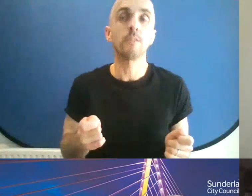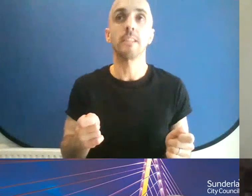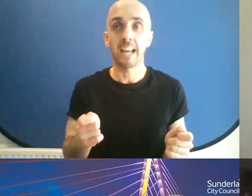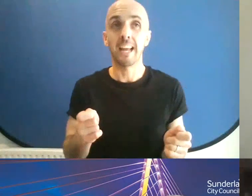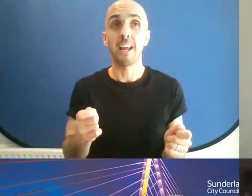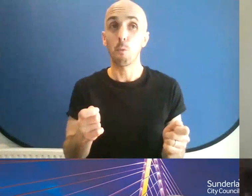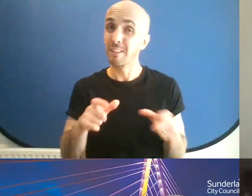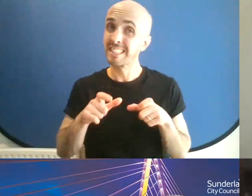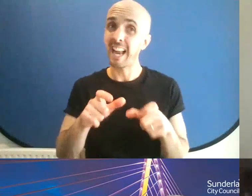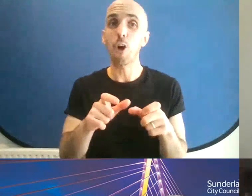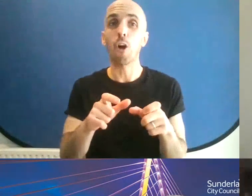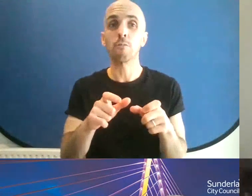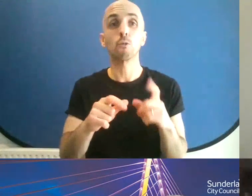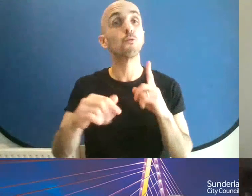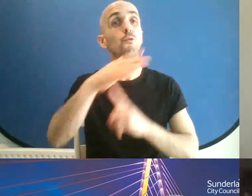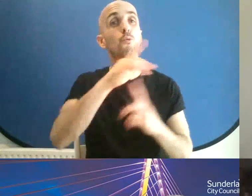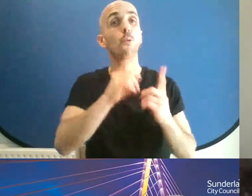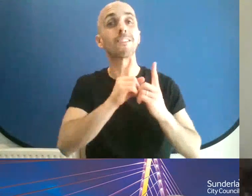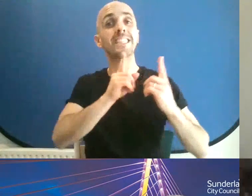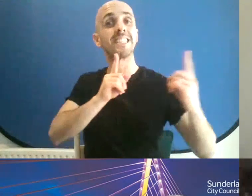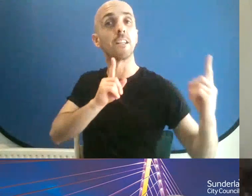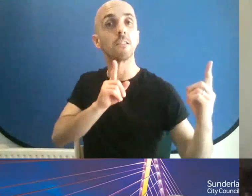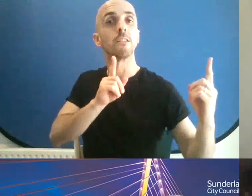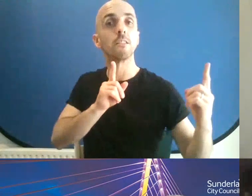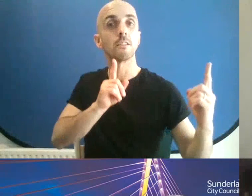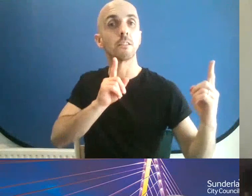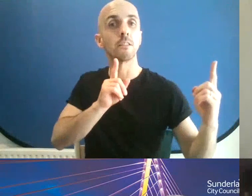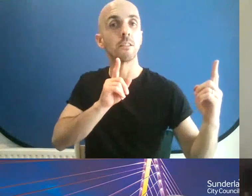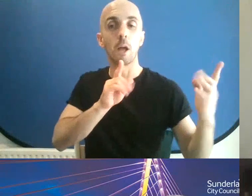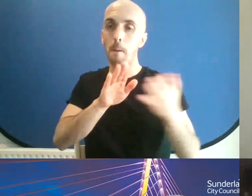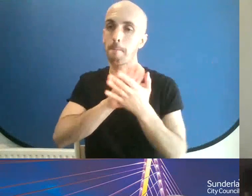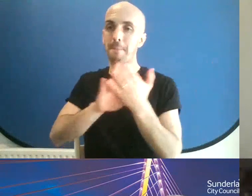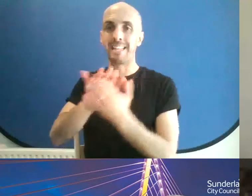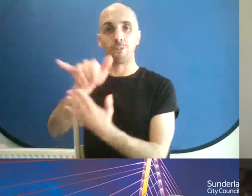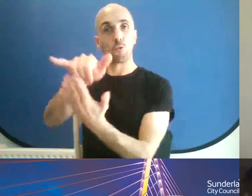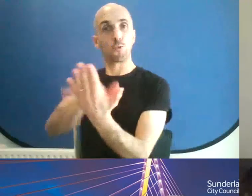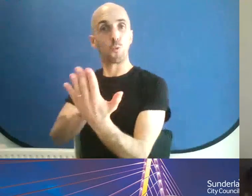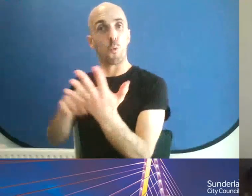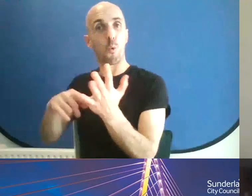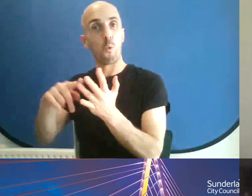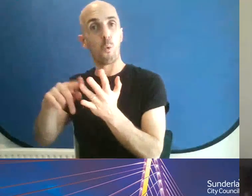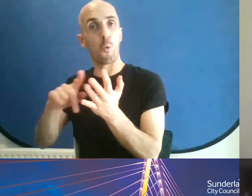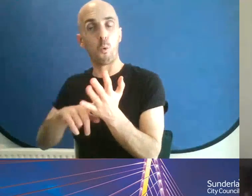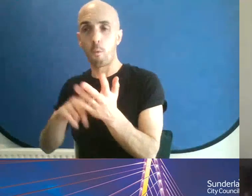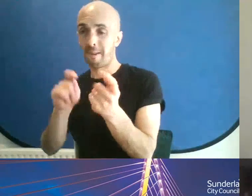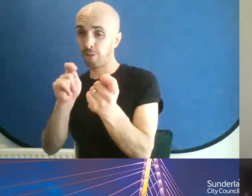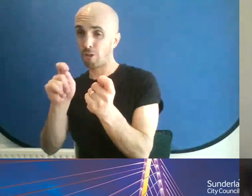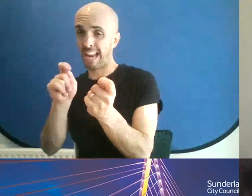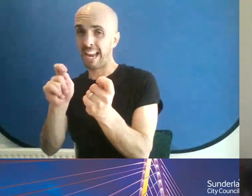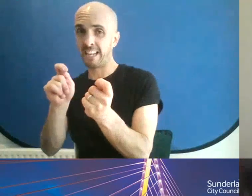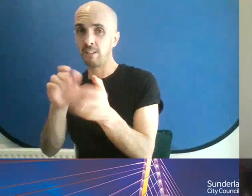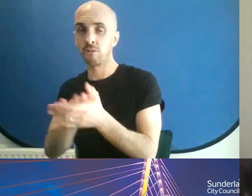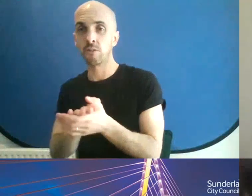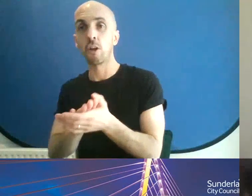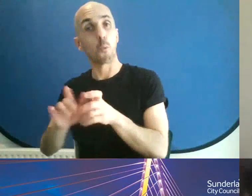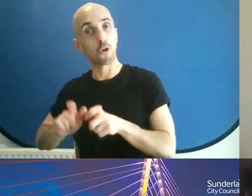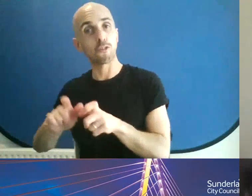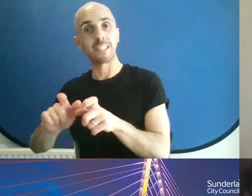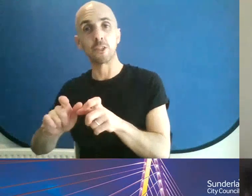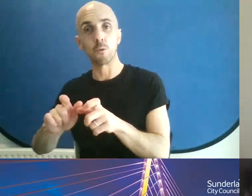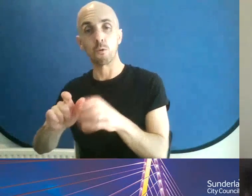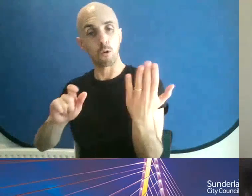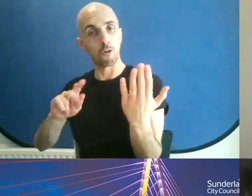this tool will take on a different approach and a different phase. So we've committed to reviewing it, to sort of